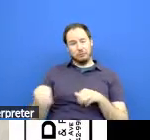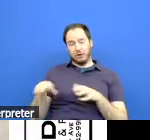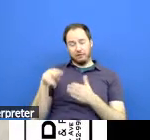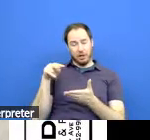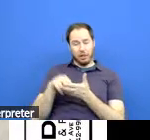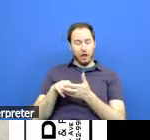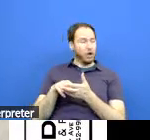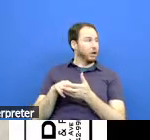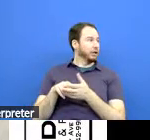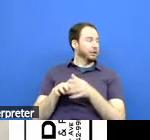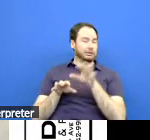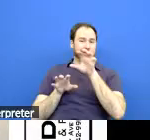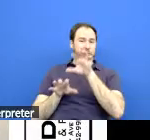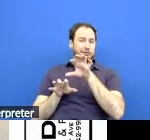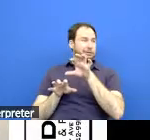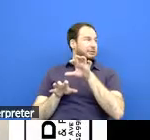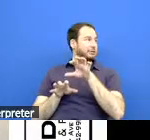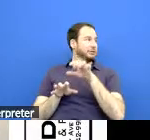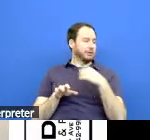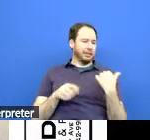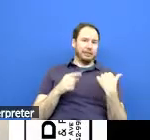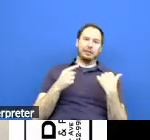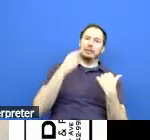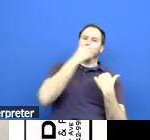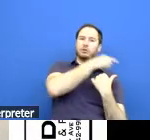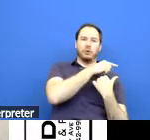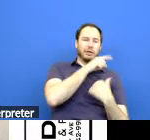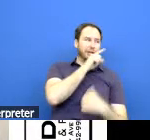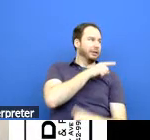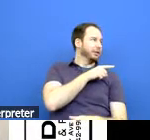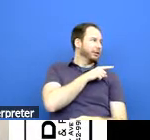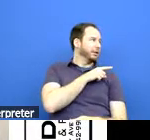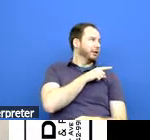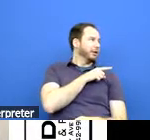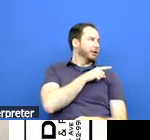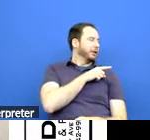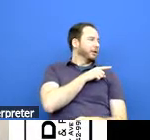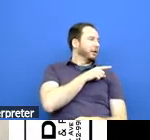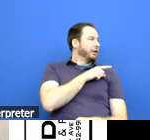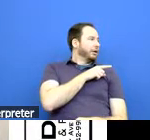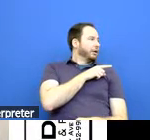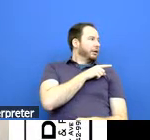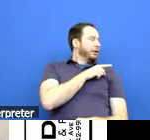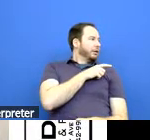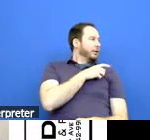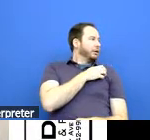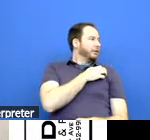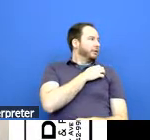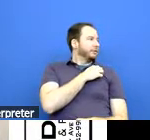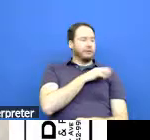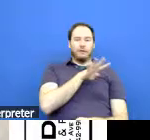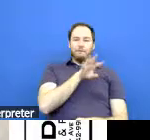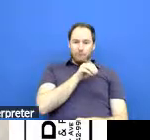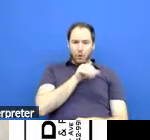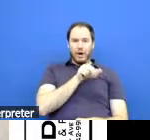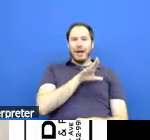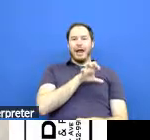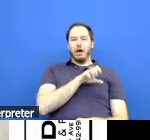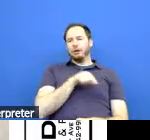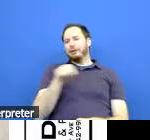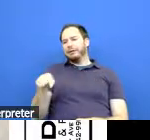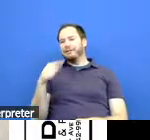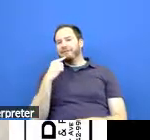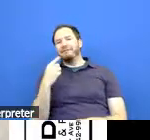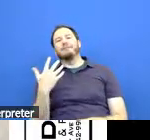look at the two projects, one was what? The earlier one was 40 acres and this one's